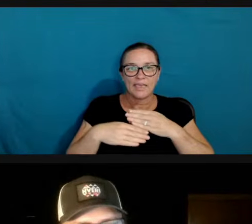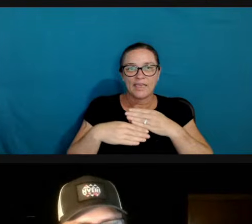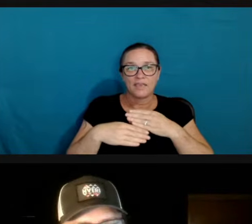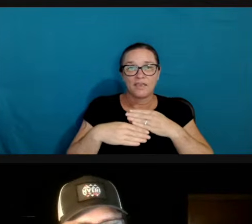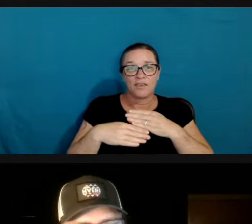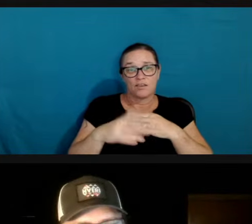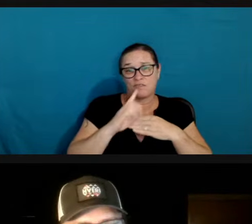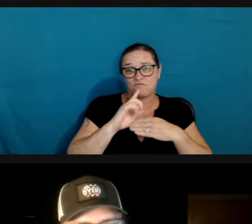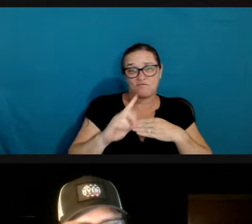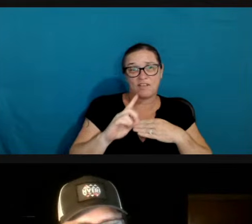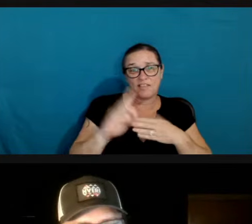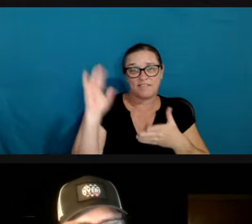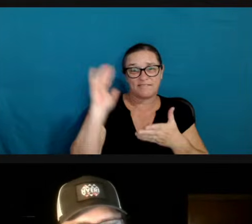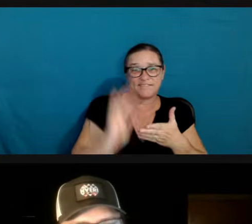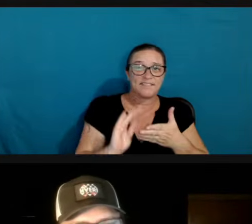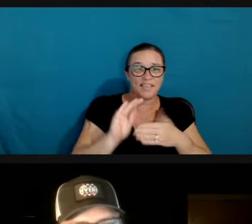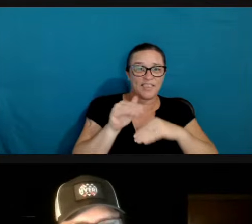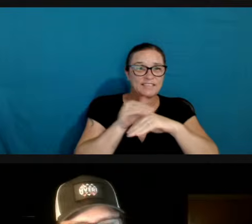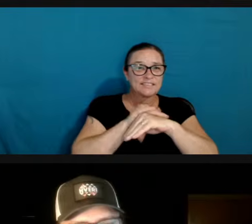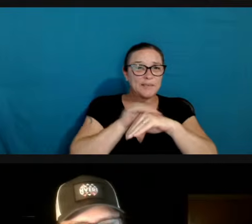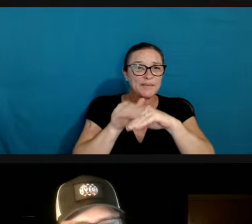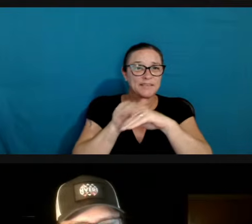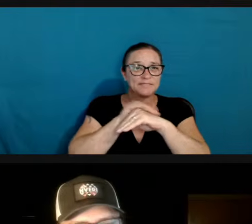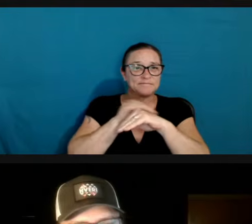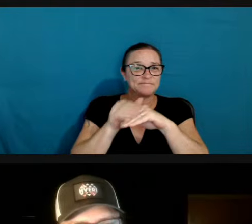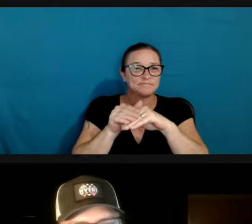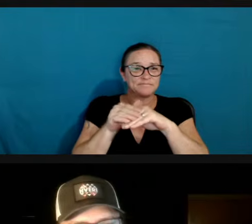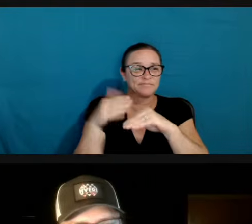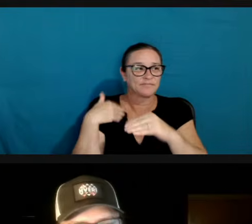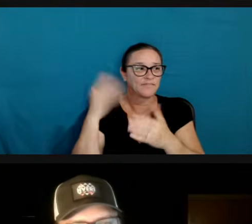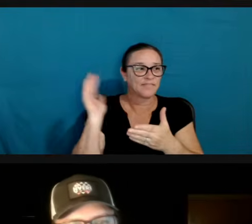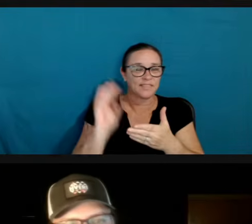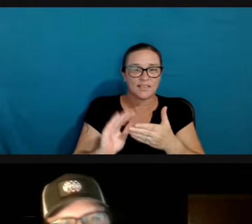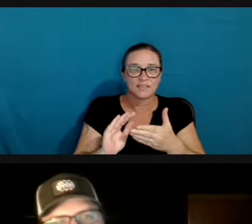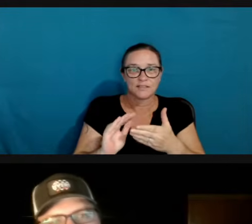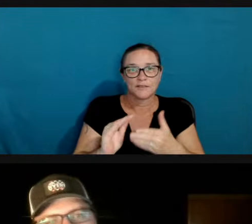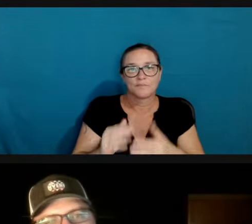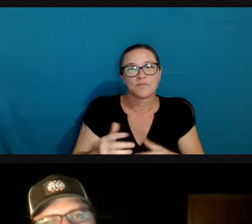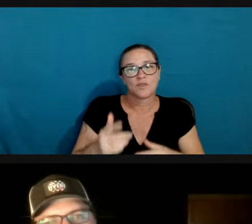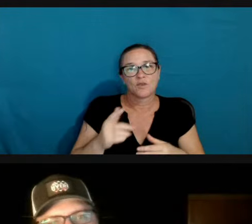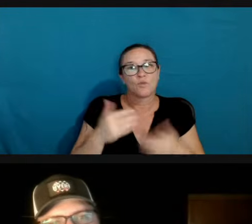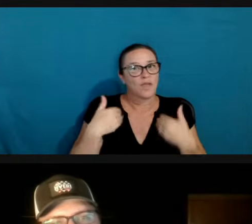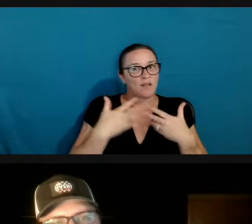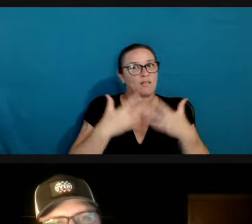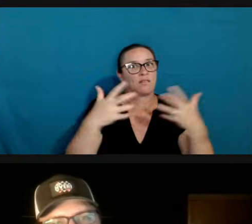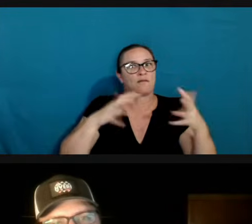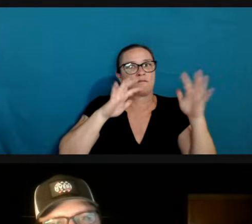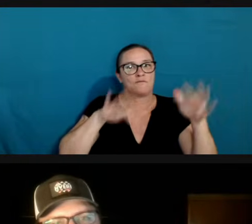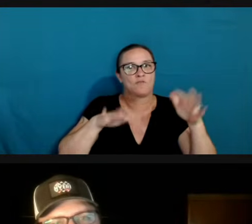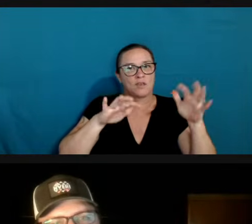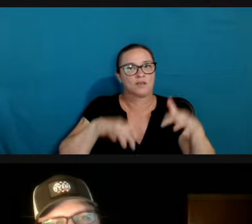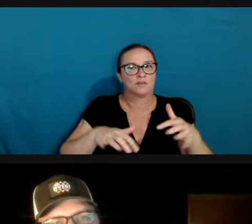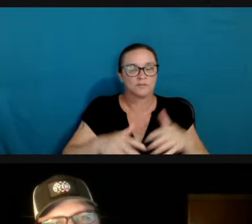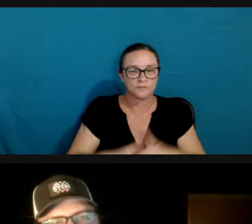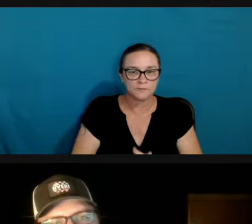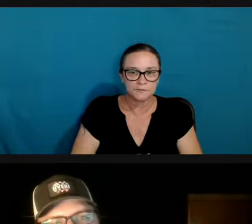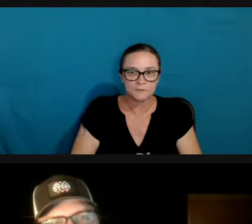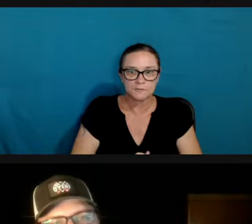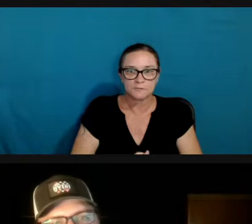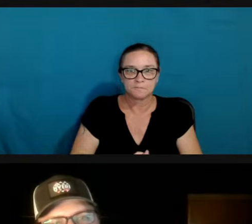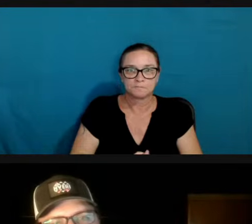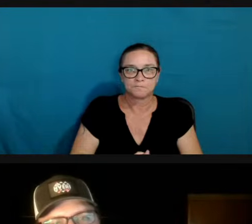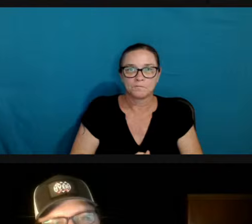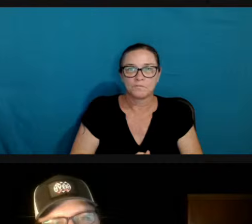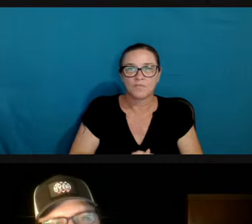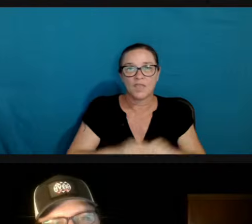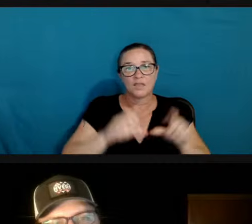is the summit region right up there, where we know that there was a huge amount of rain fell up in this area, right? As well as